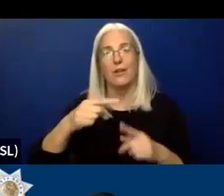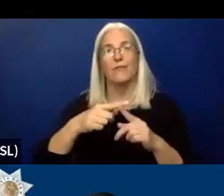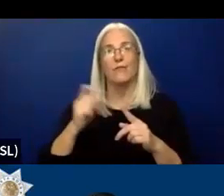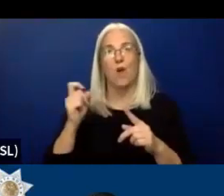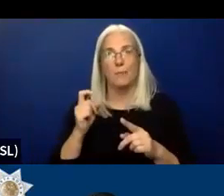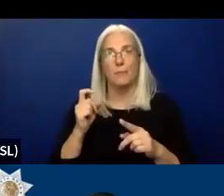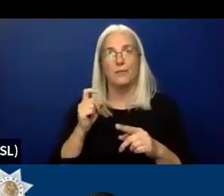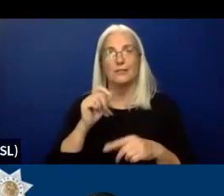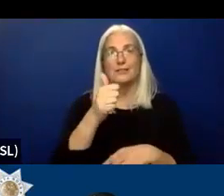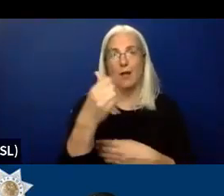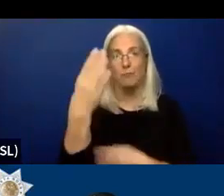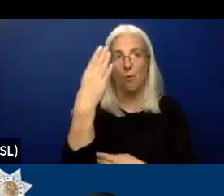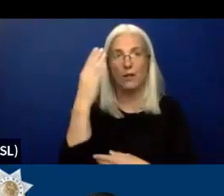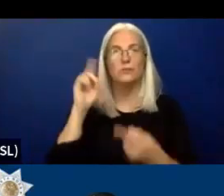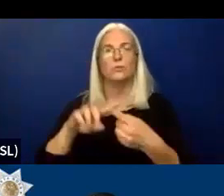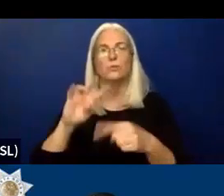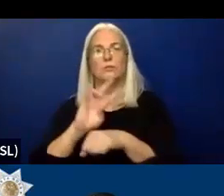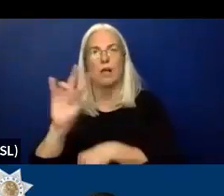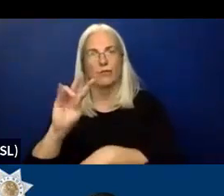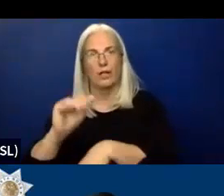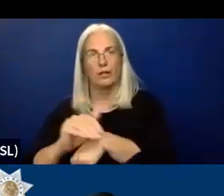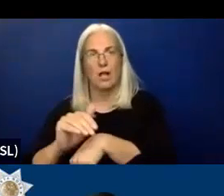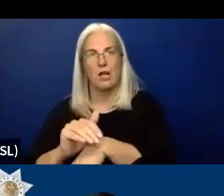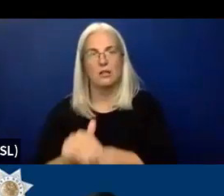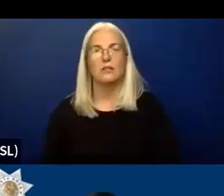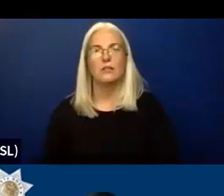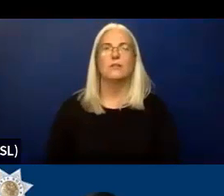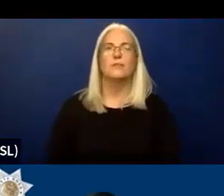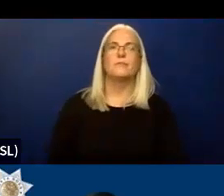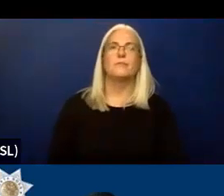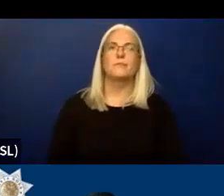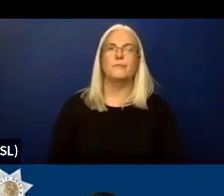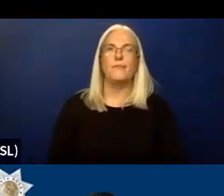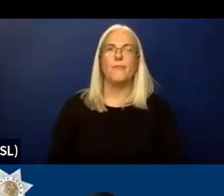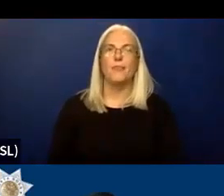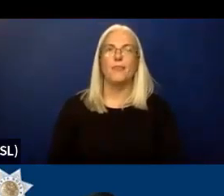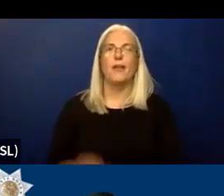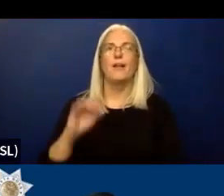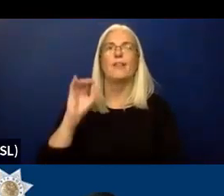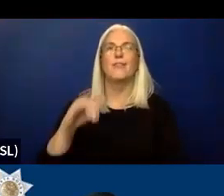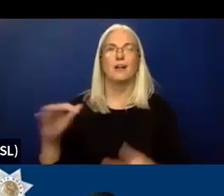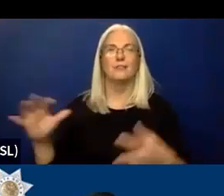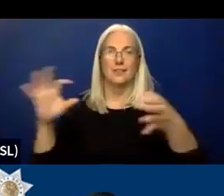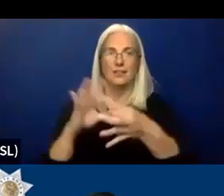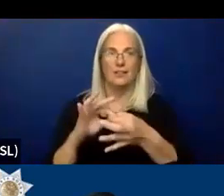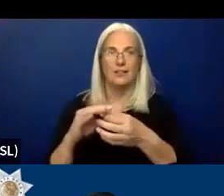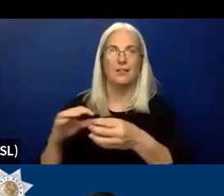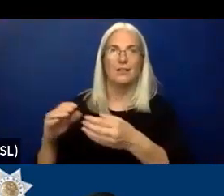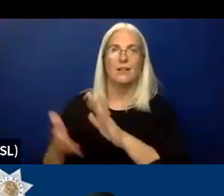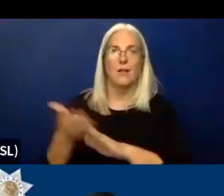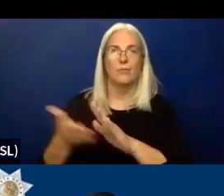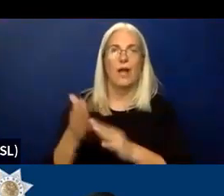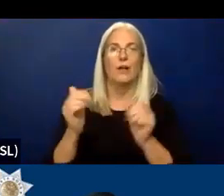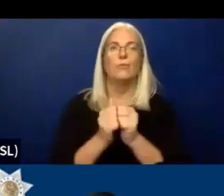Tom. Yeah. And that is a jointly operated local assistance center by the county and the city. So